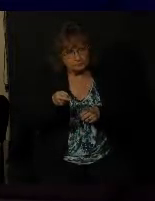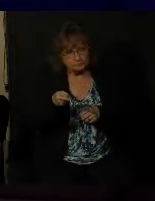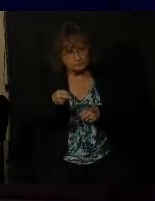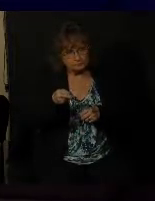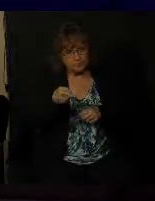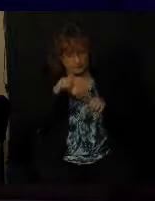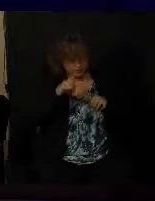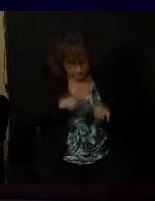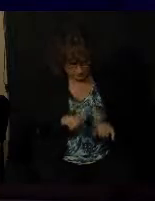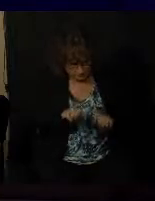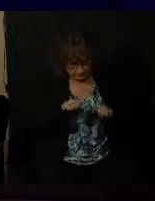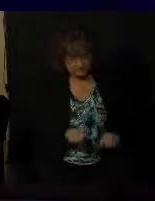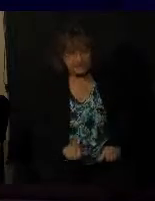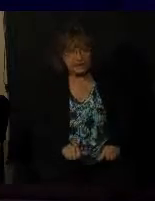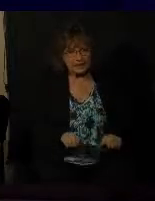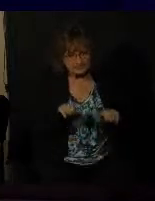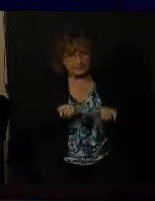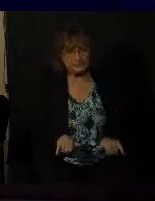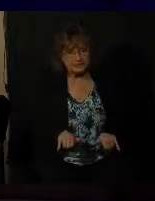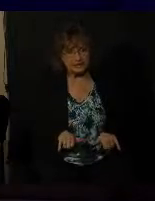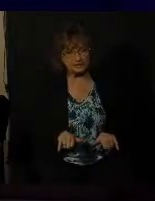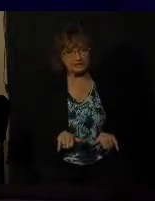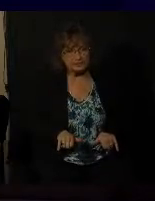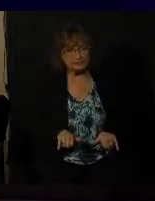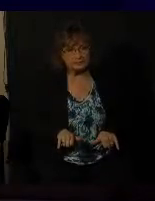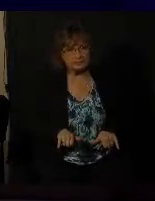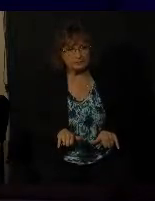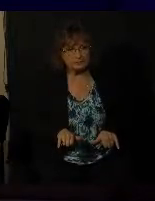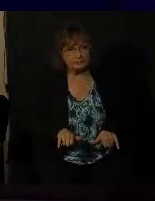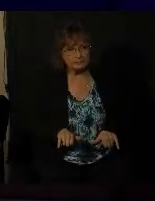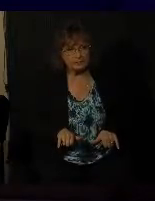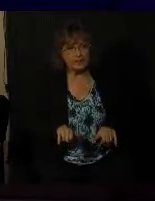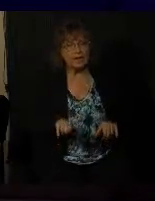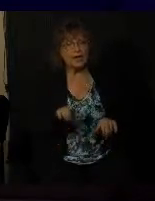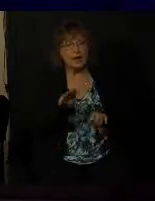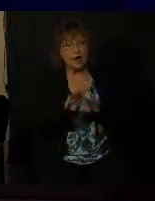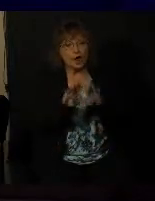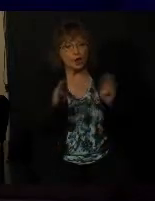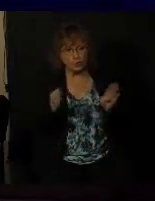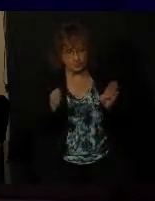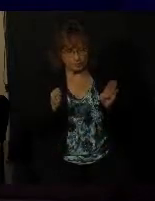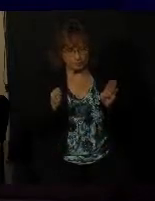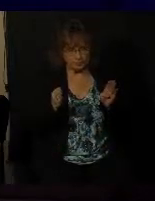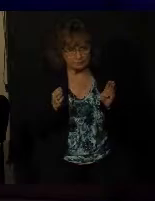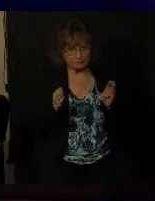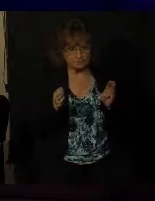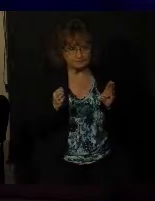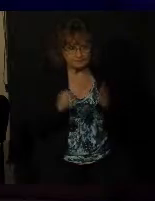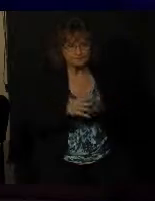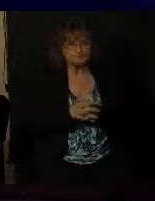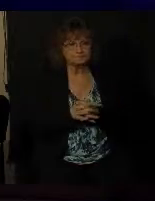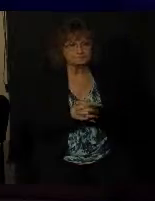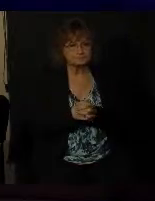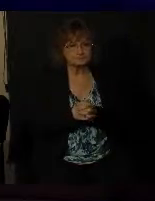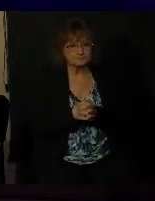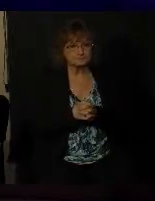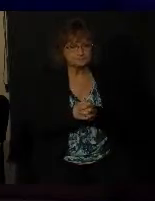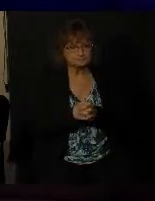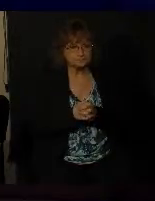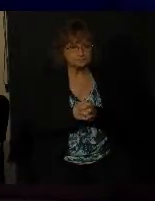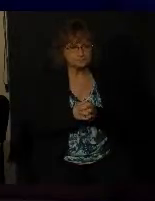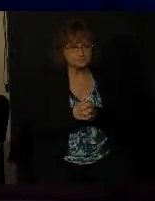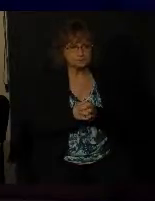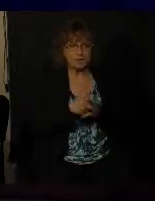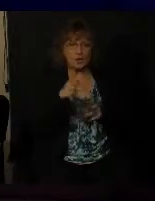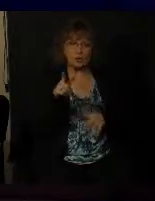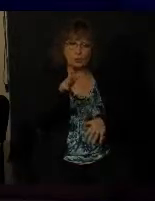Yep. Vince's mom paid $500 a month for her son to be